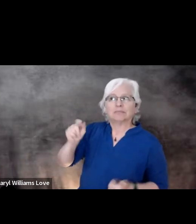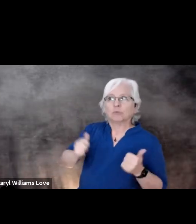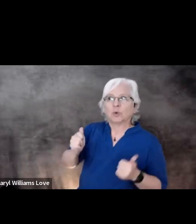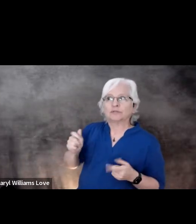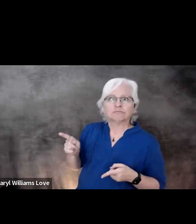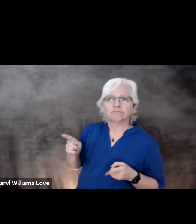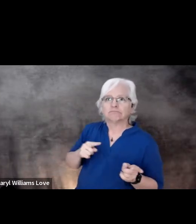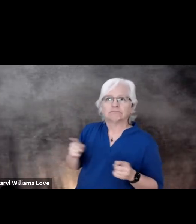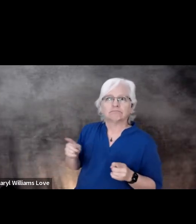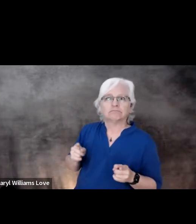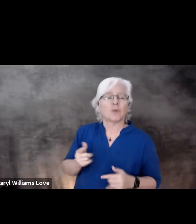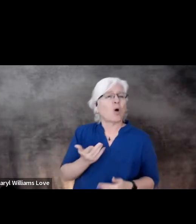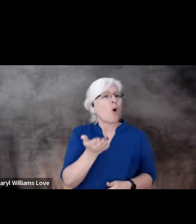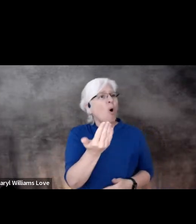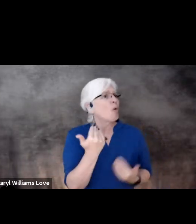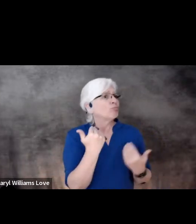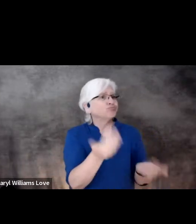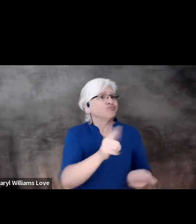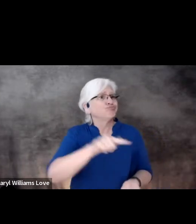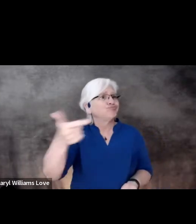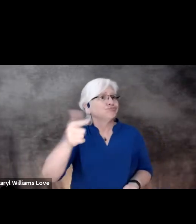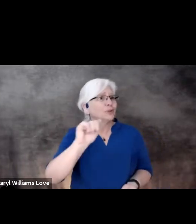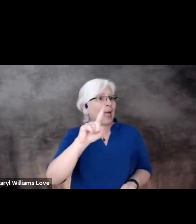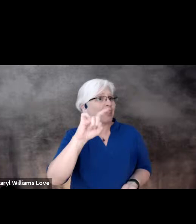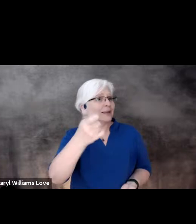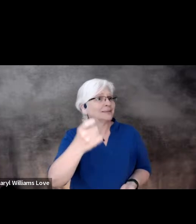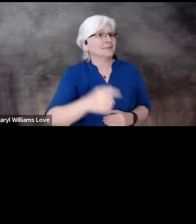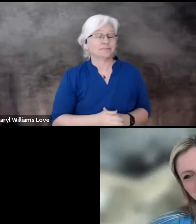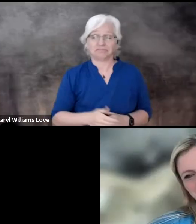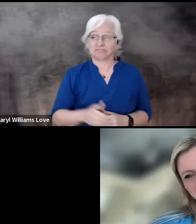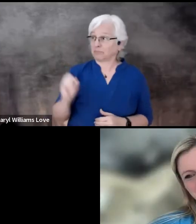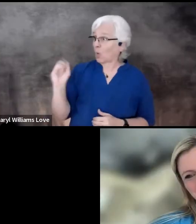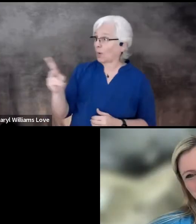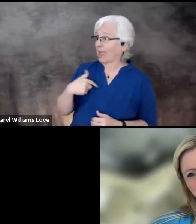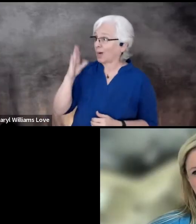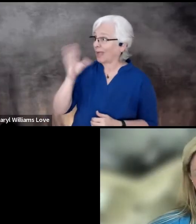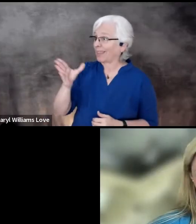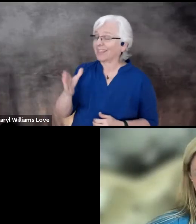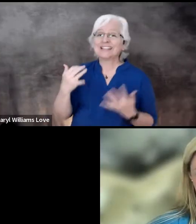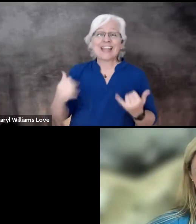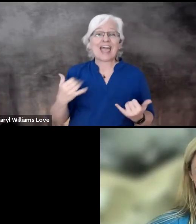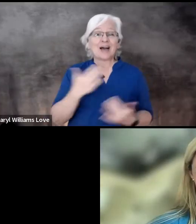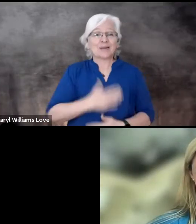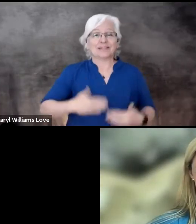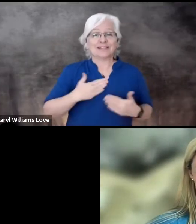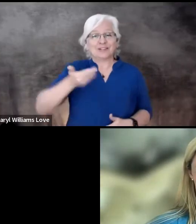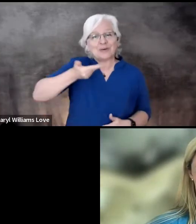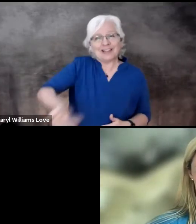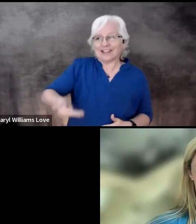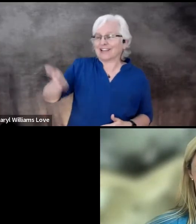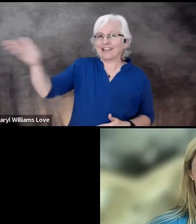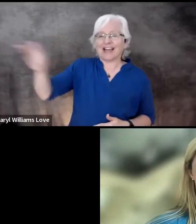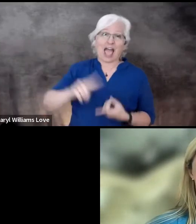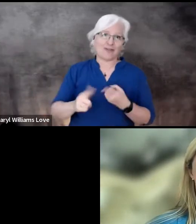Feel free to turn it over to Alex. Okay, now it is my pleasure to introduce a friend and